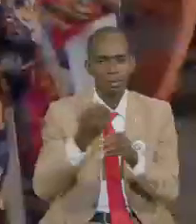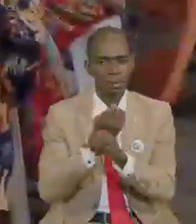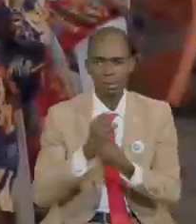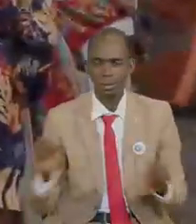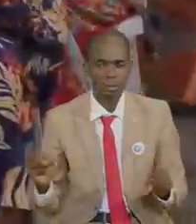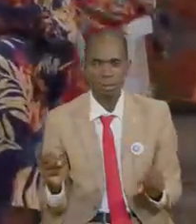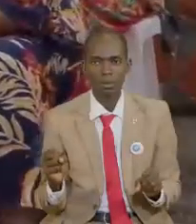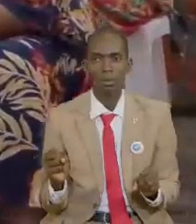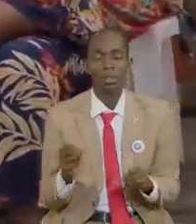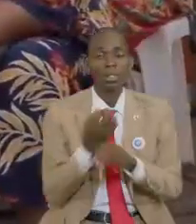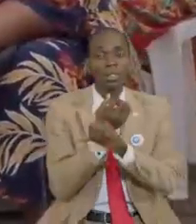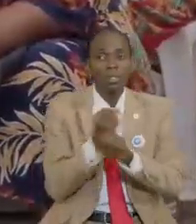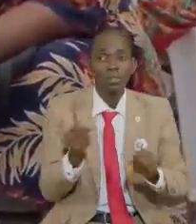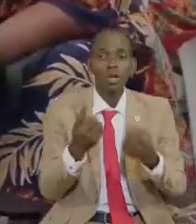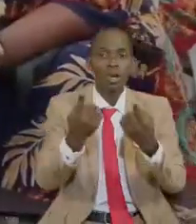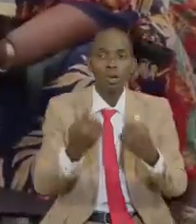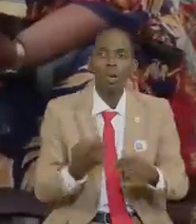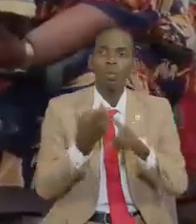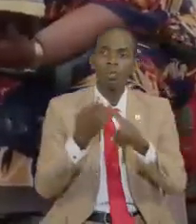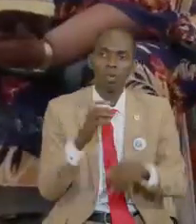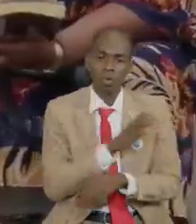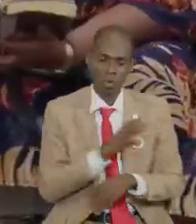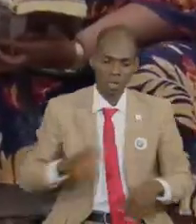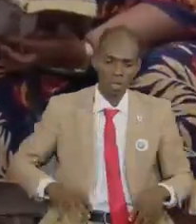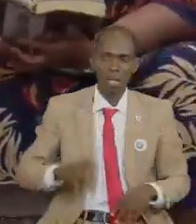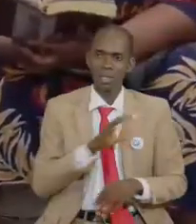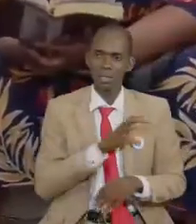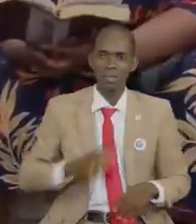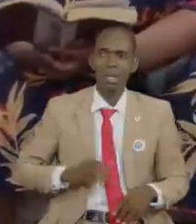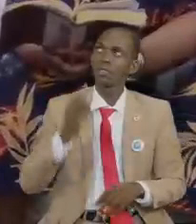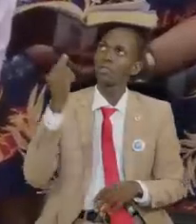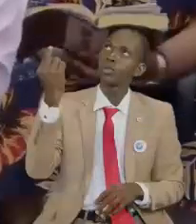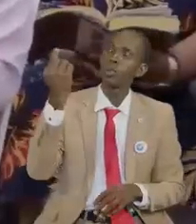Salvation comes from Christ and Christ alone.